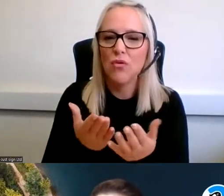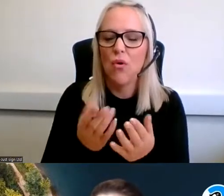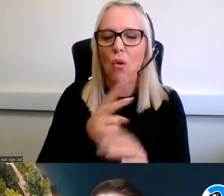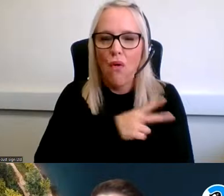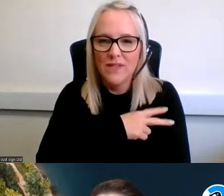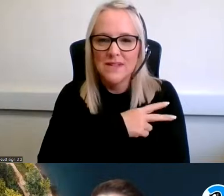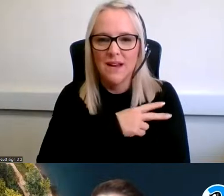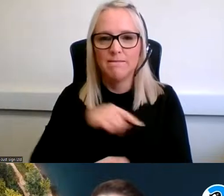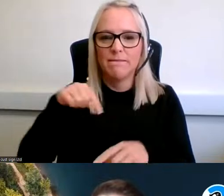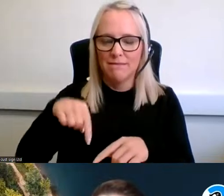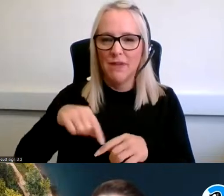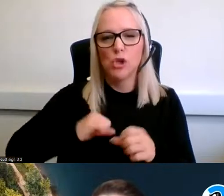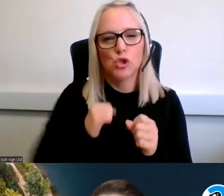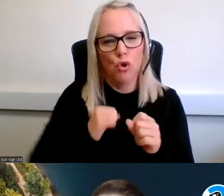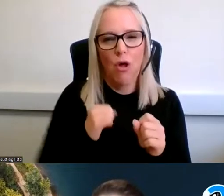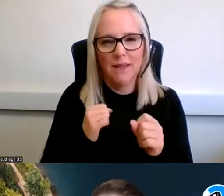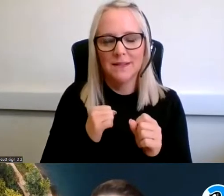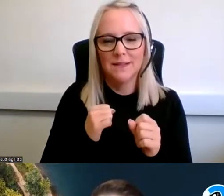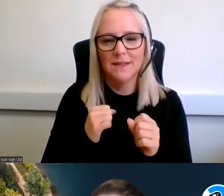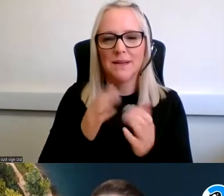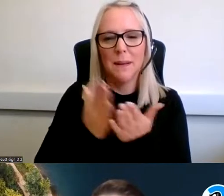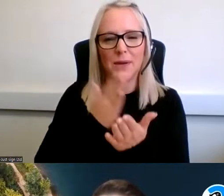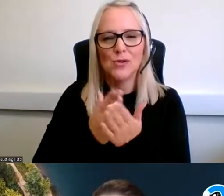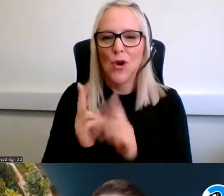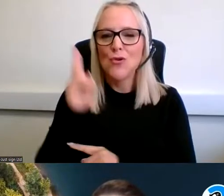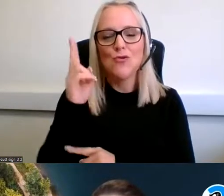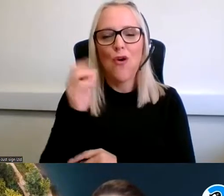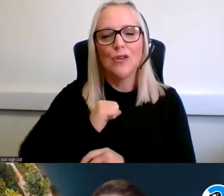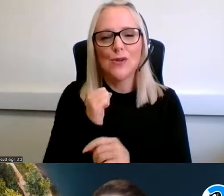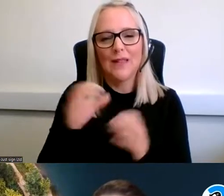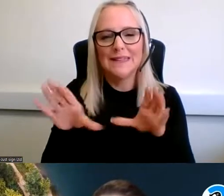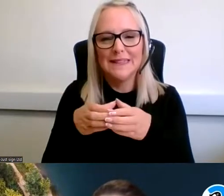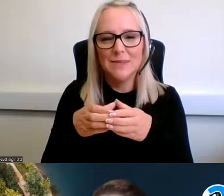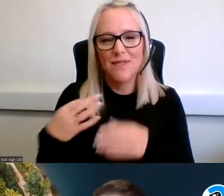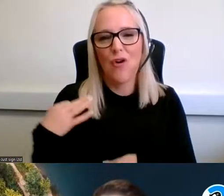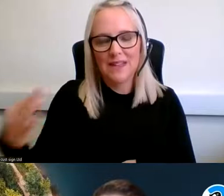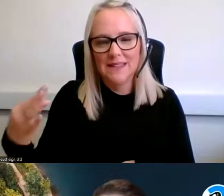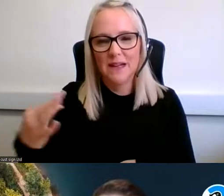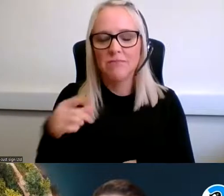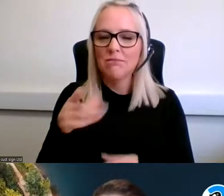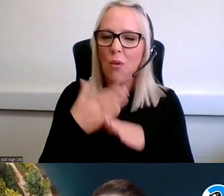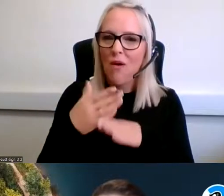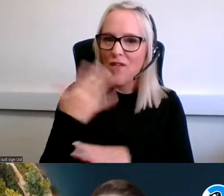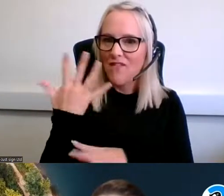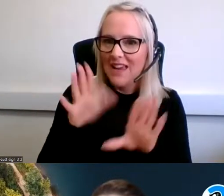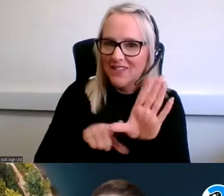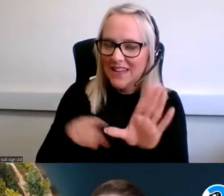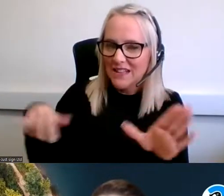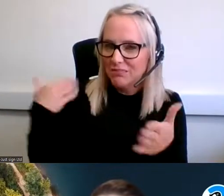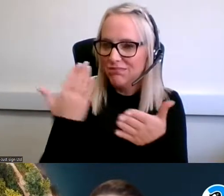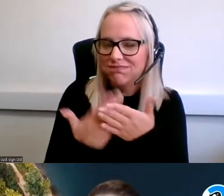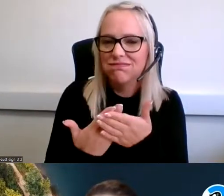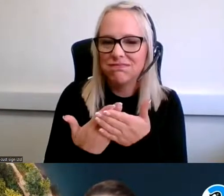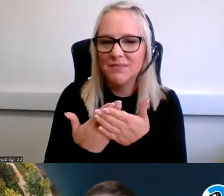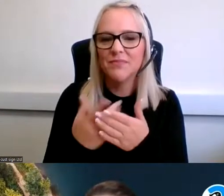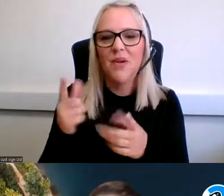with a focus on helping North Scotland teams with volunteering development. He's worked in volunteer coordination for 5 years at Sockton Park